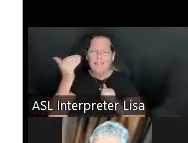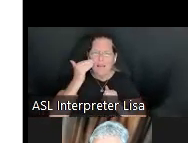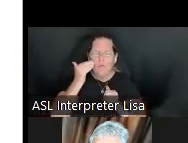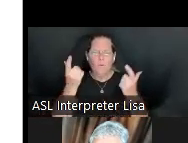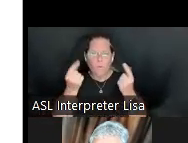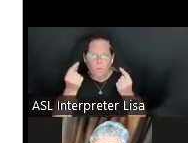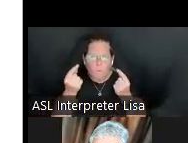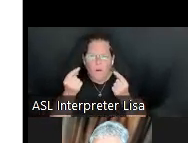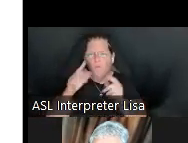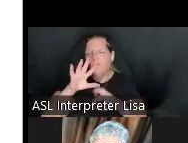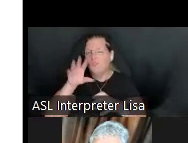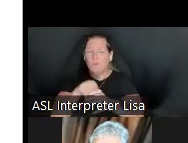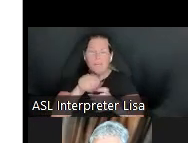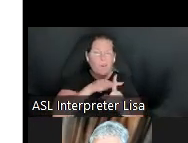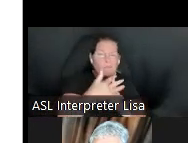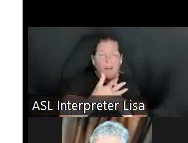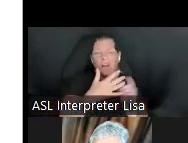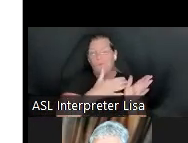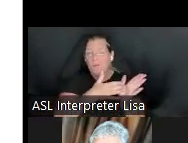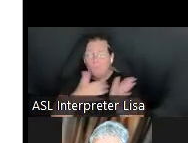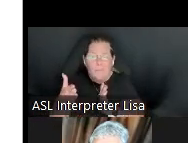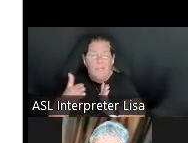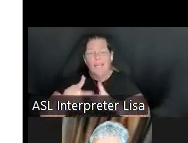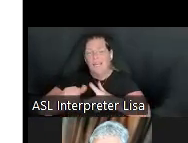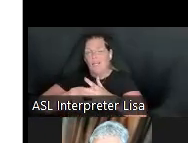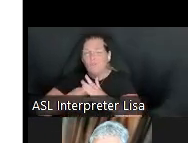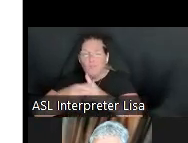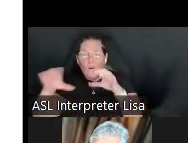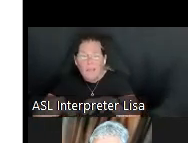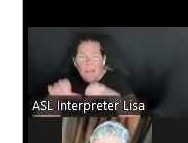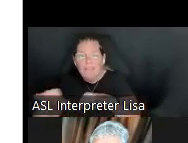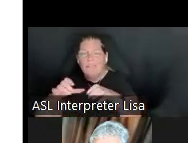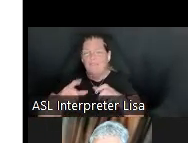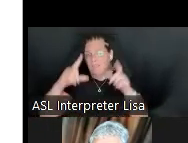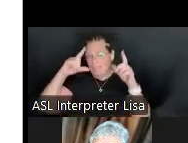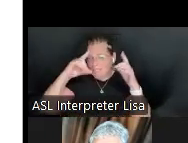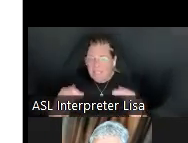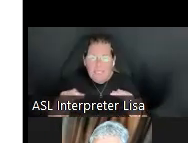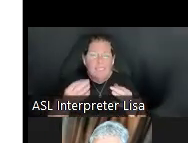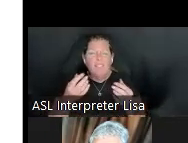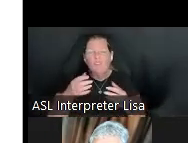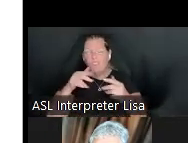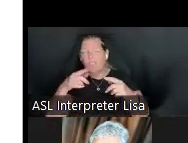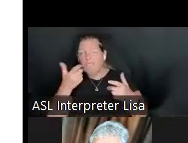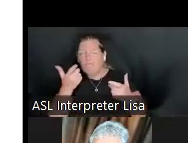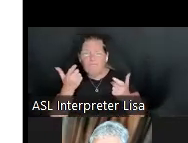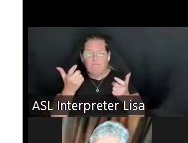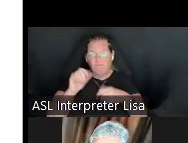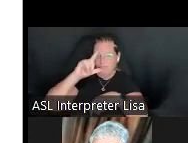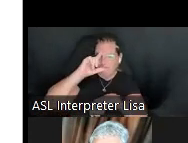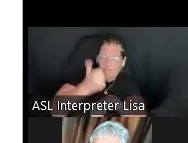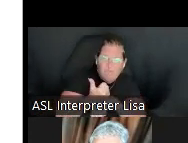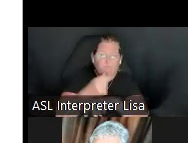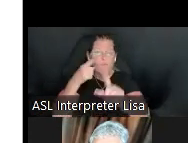in our environment, planning and initiating activity, making judgments and decisions, goal setting,